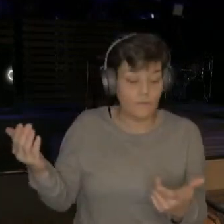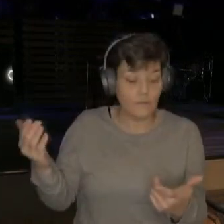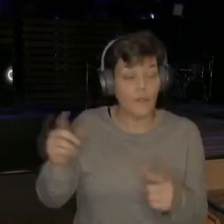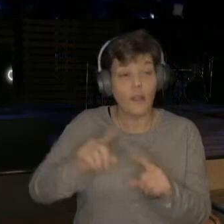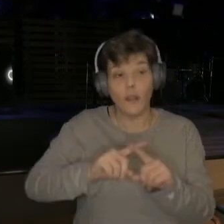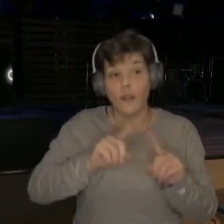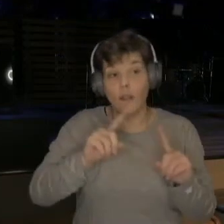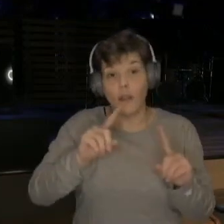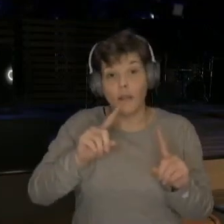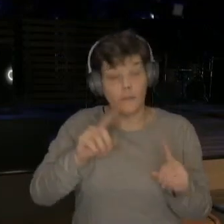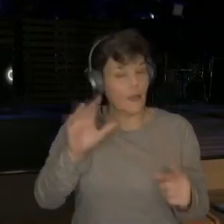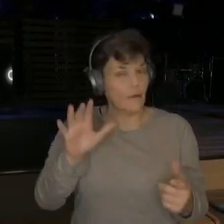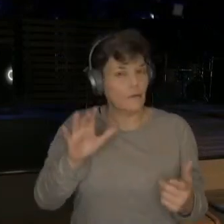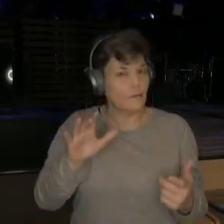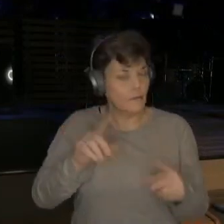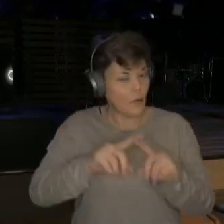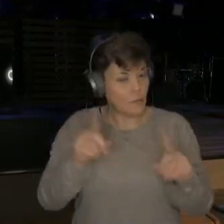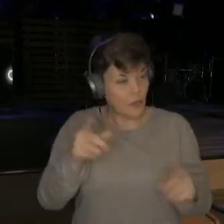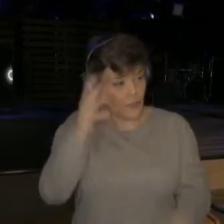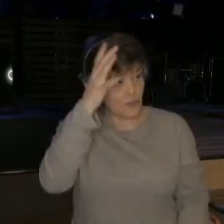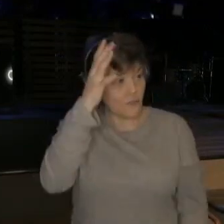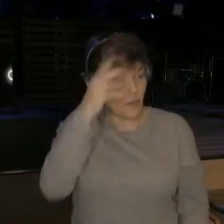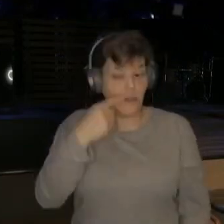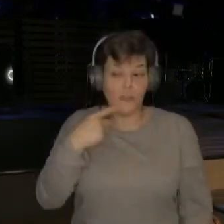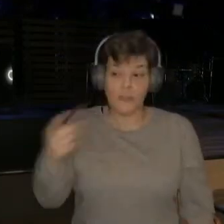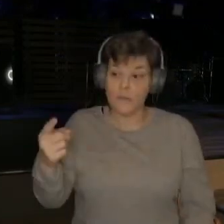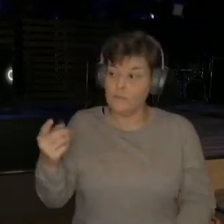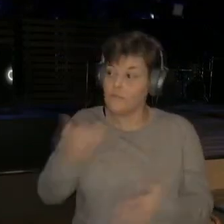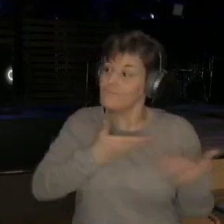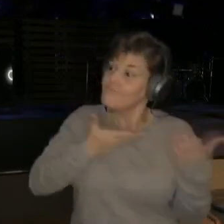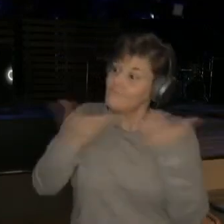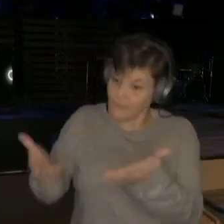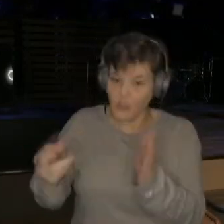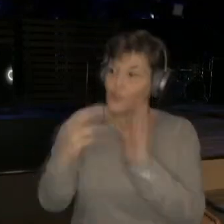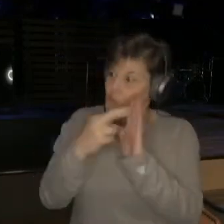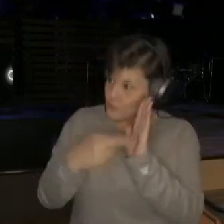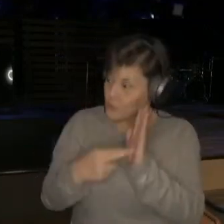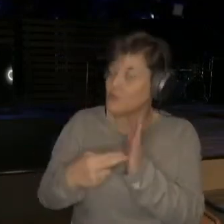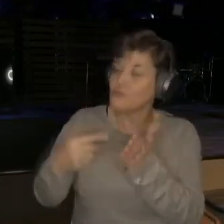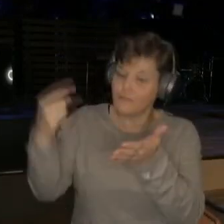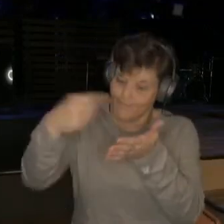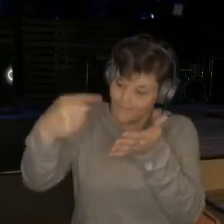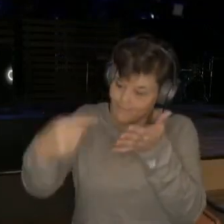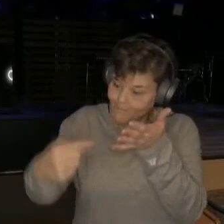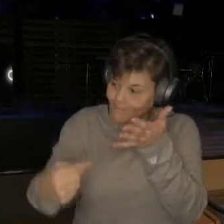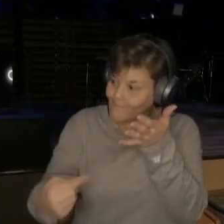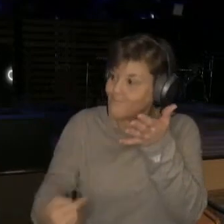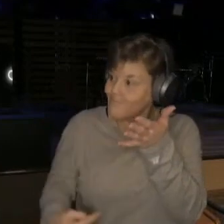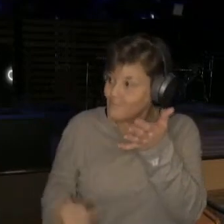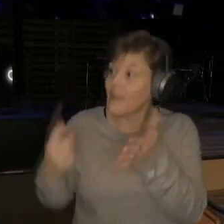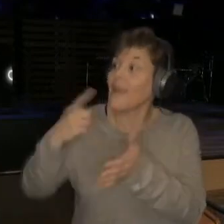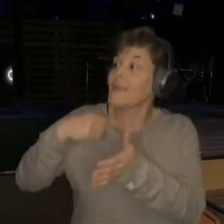with caveats to the son. The father clearly illustrates God's love.